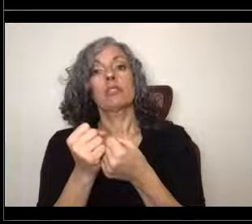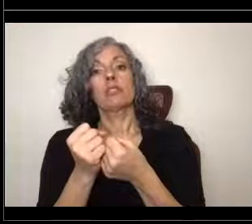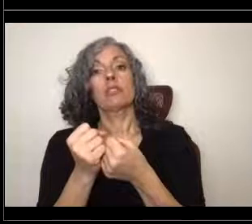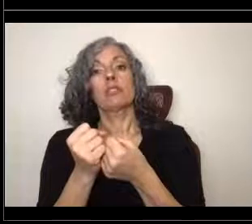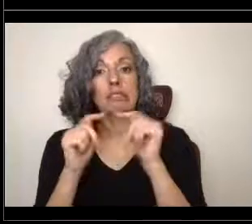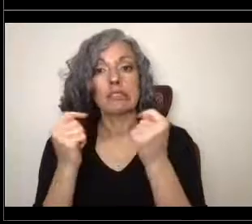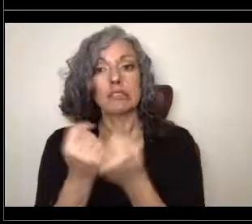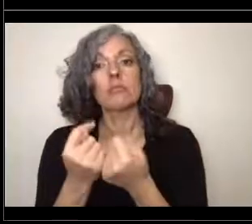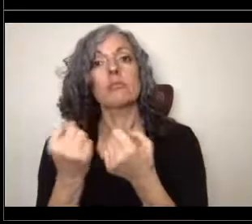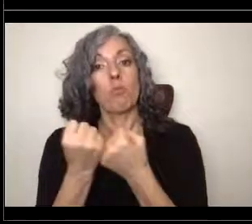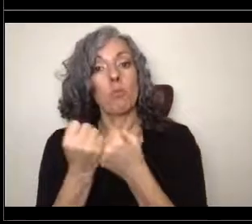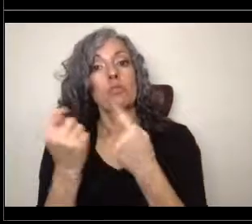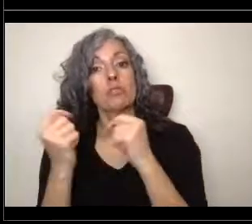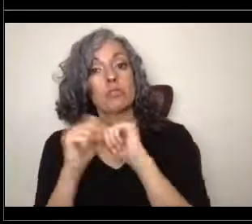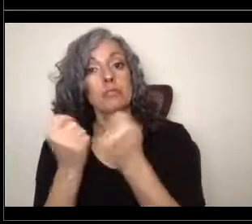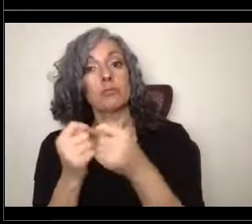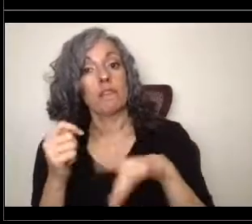those opportunities.